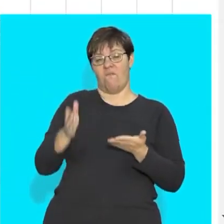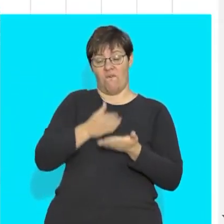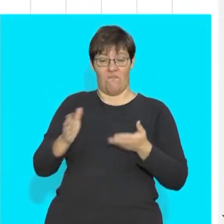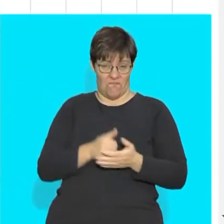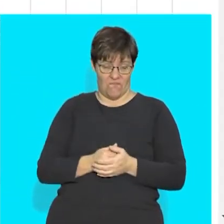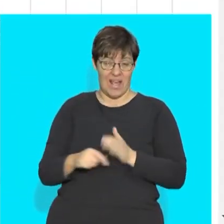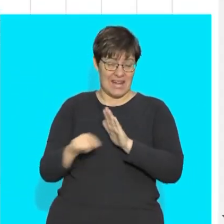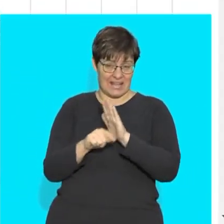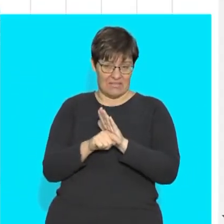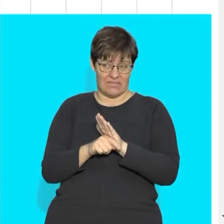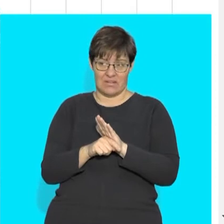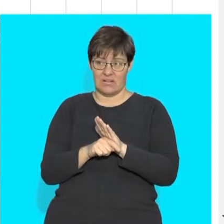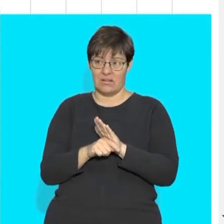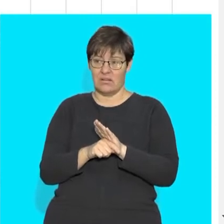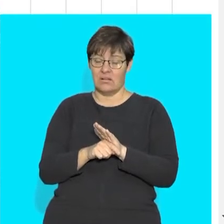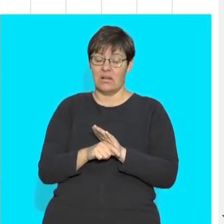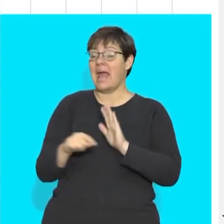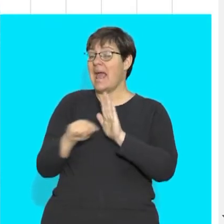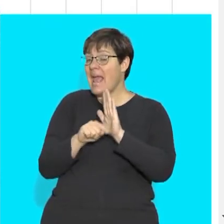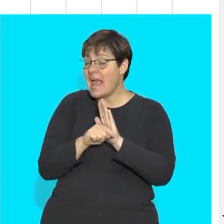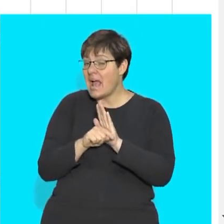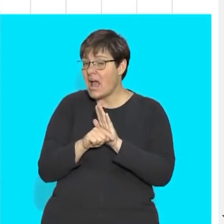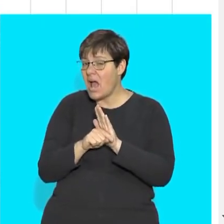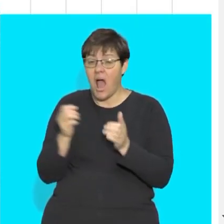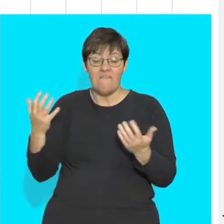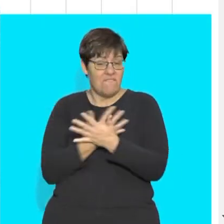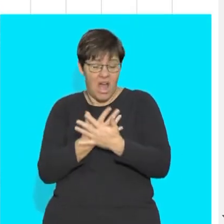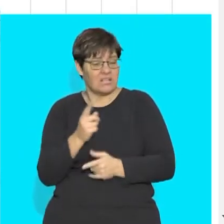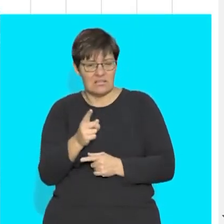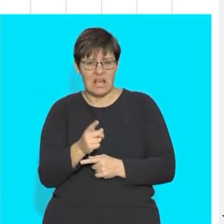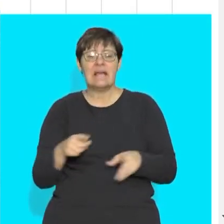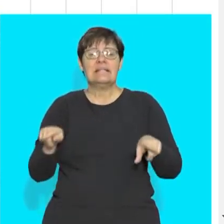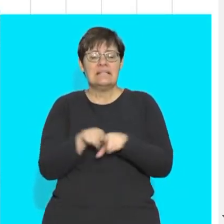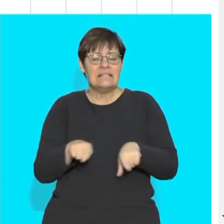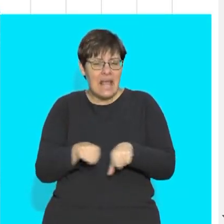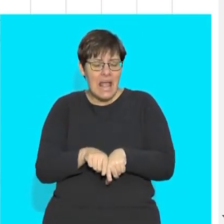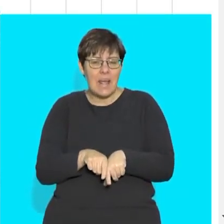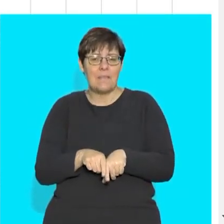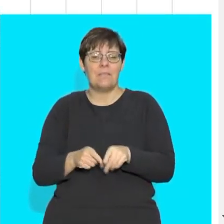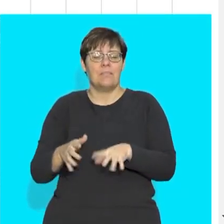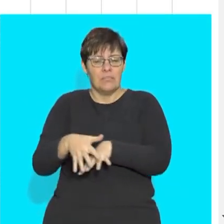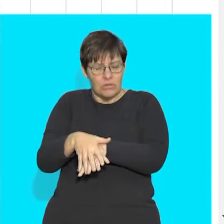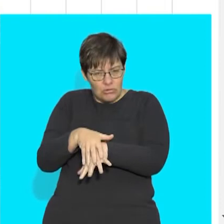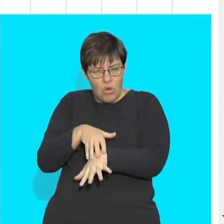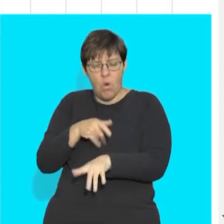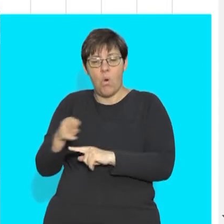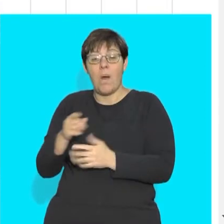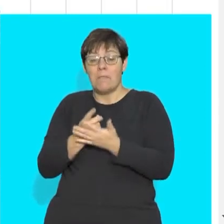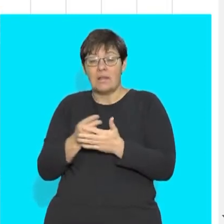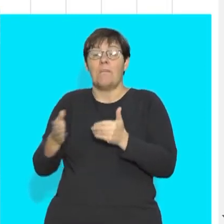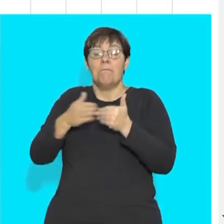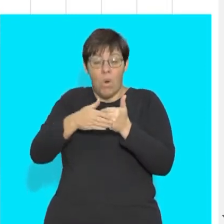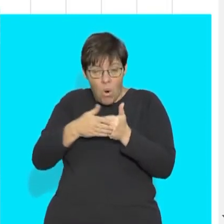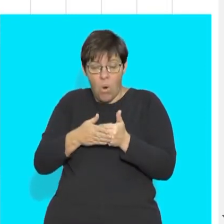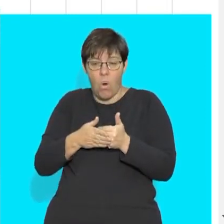look carefully, the electrons aren't moving any faster. We haven't changed their speed. We've just